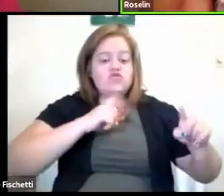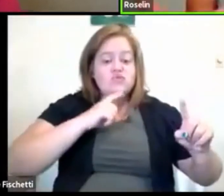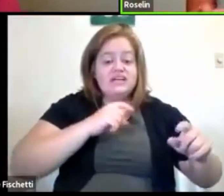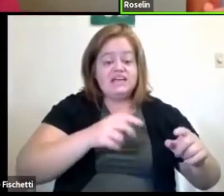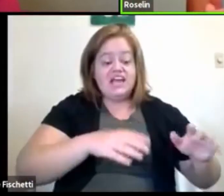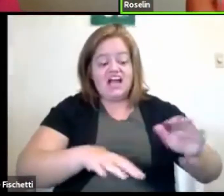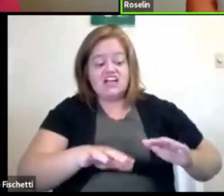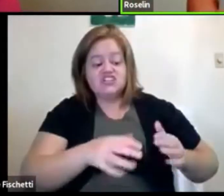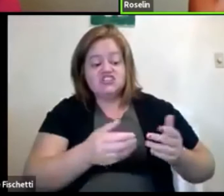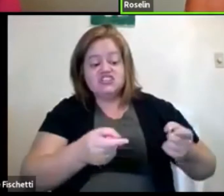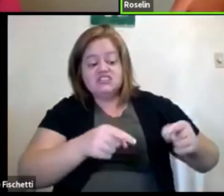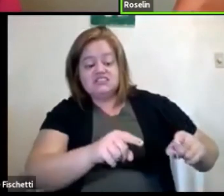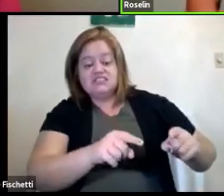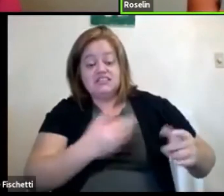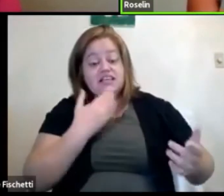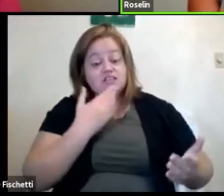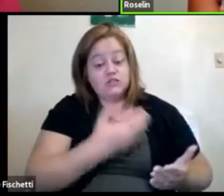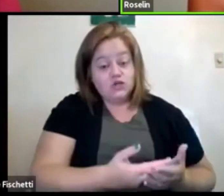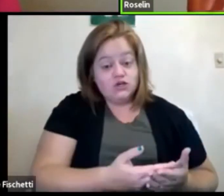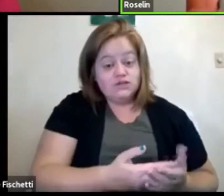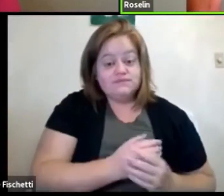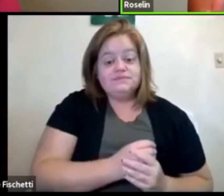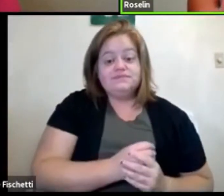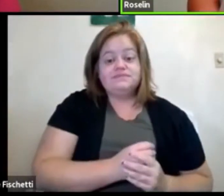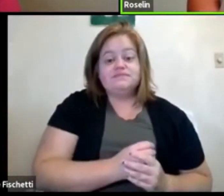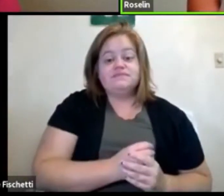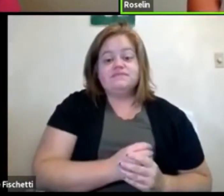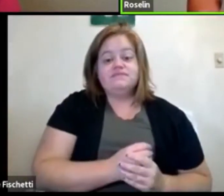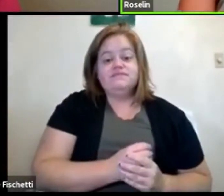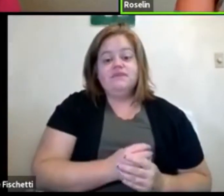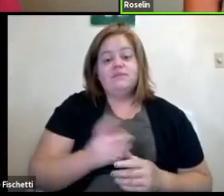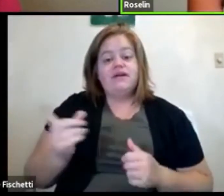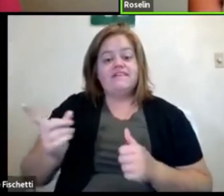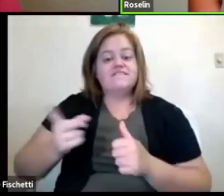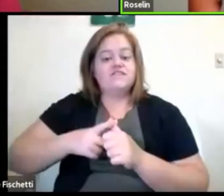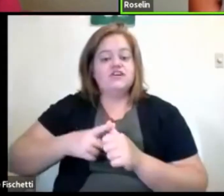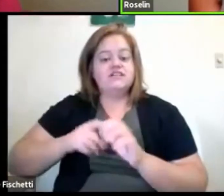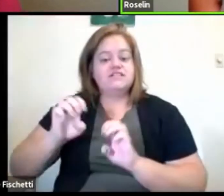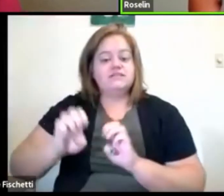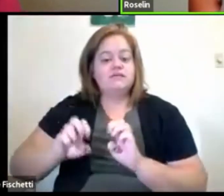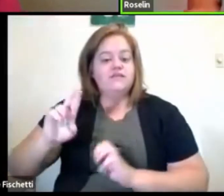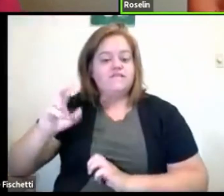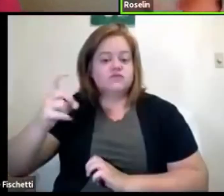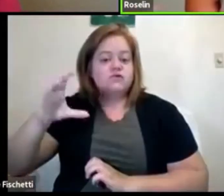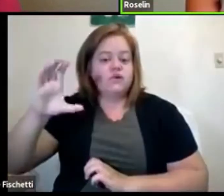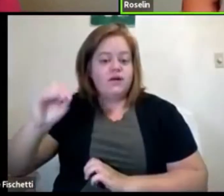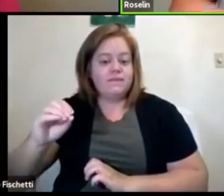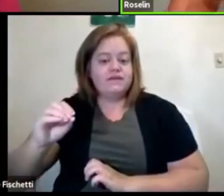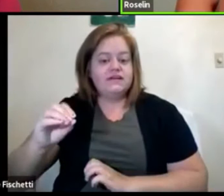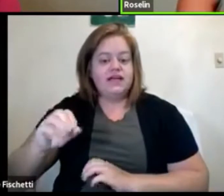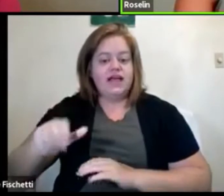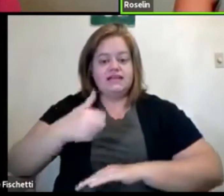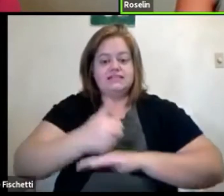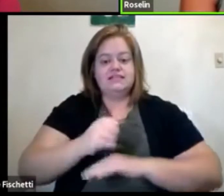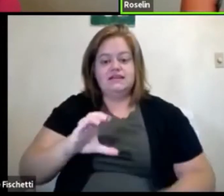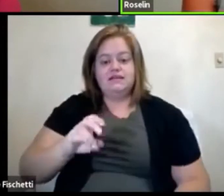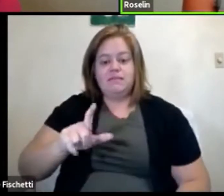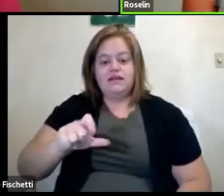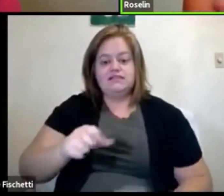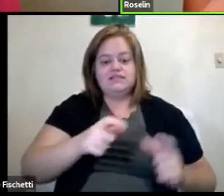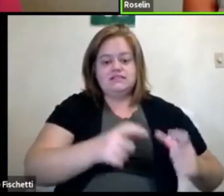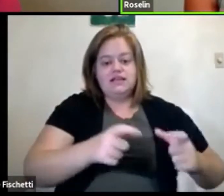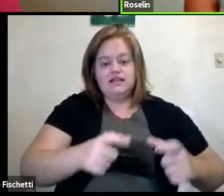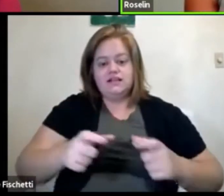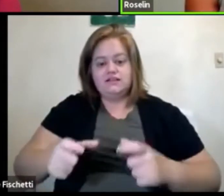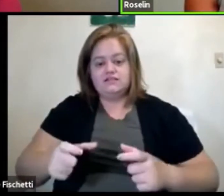learning process. Same thing, like when I went to Merck, my first experiment, I plated my cells, put them to grow in the